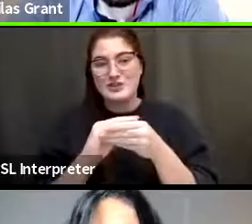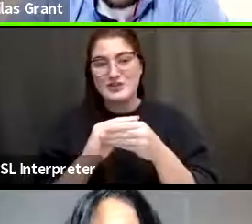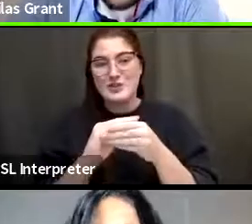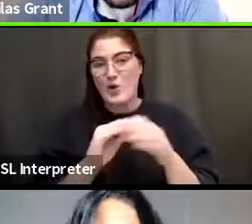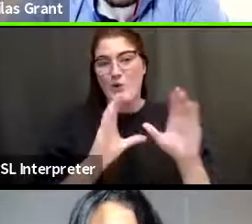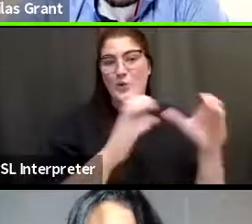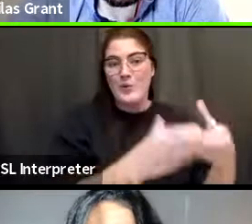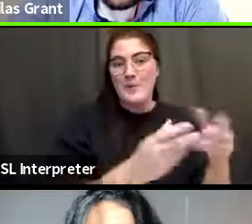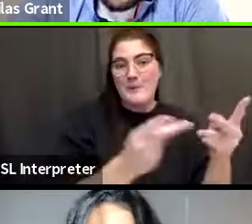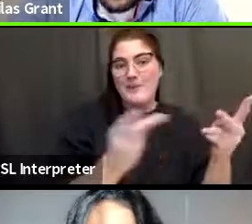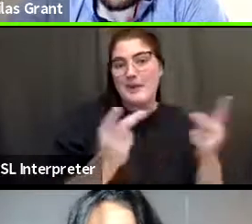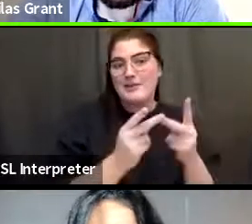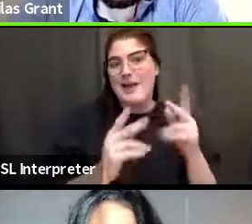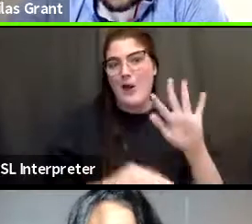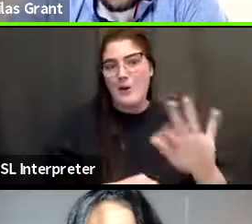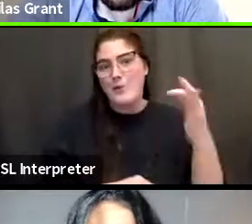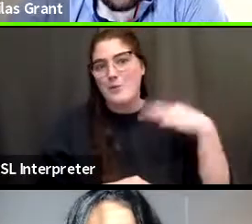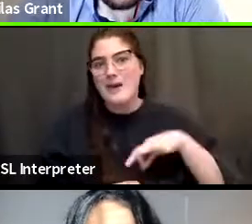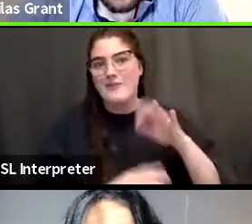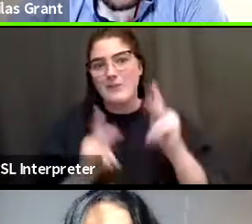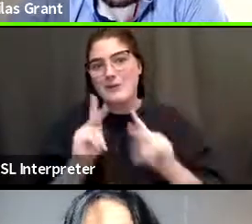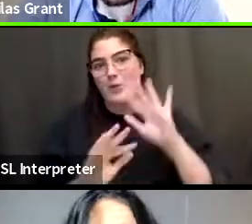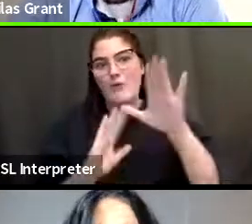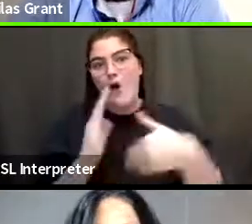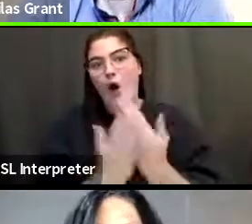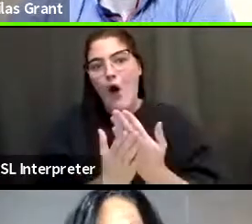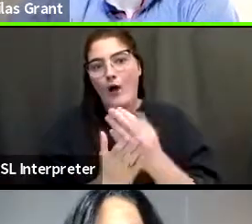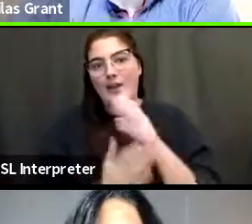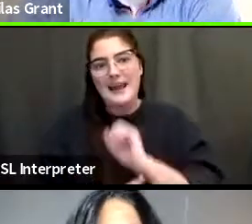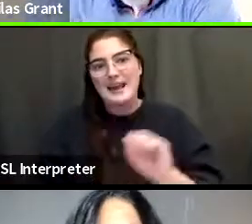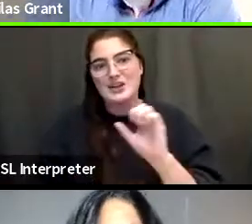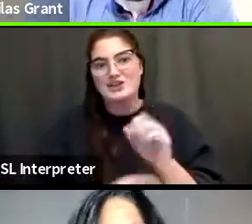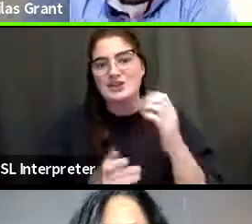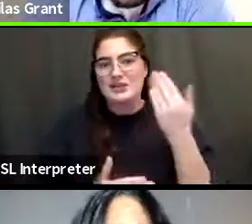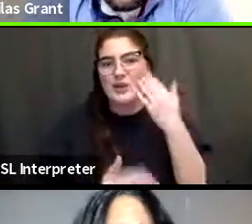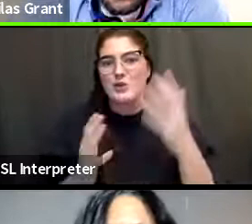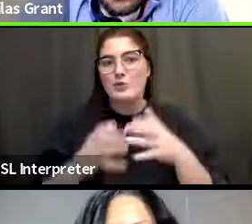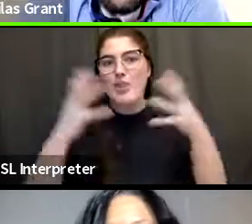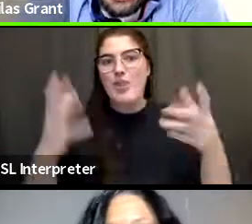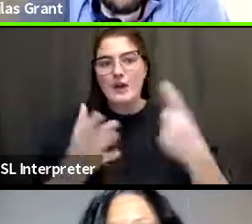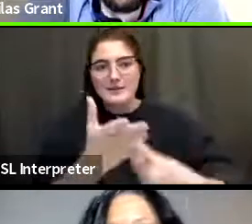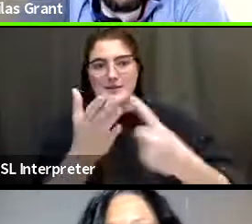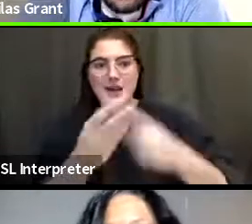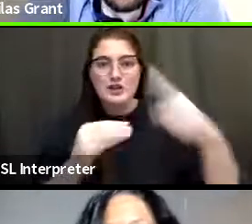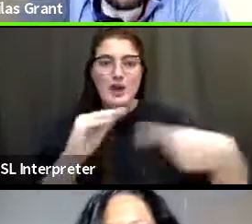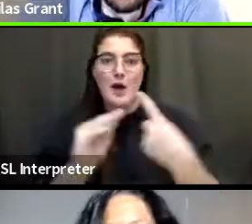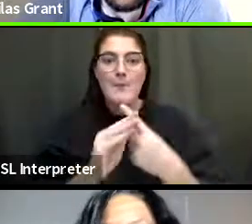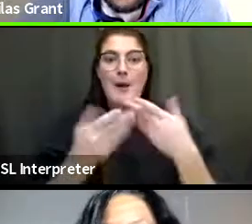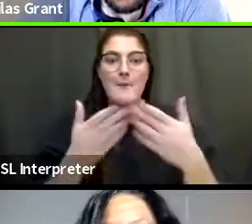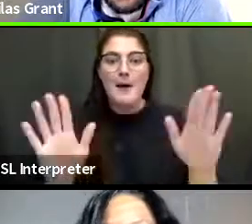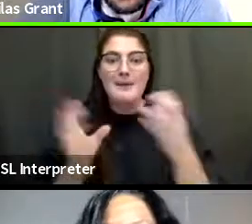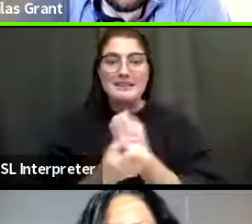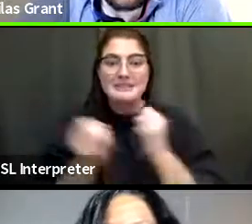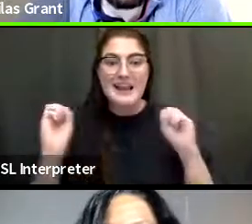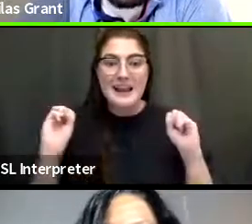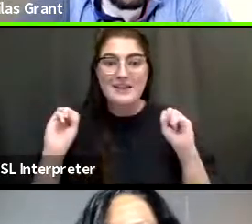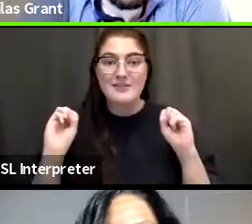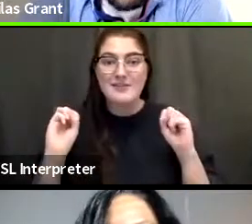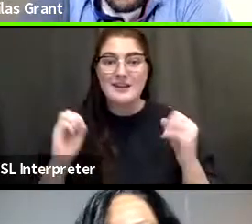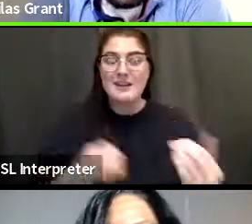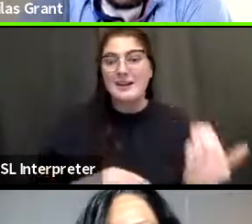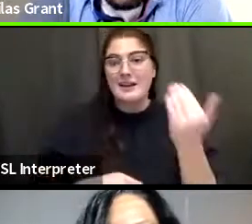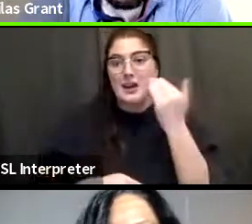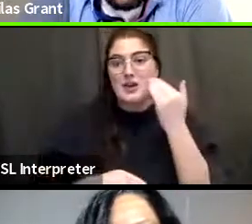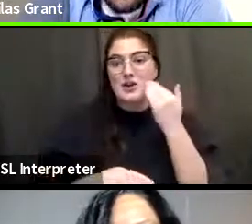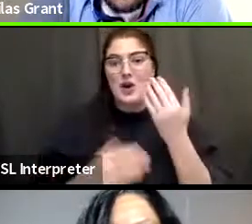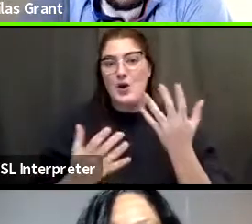people of all ages. I know there was a lot of discussion about public safety, so I want to give a couple of public safety updates in terms of